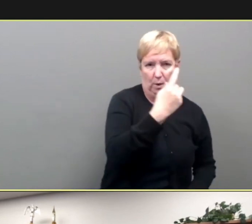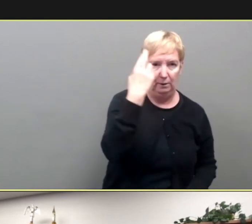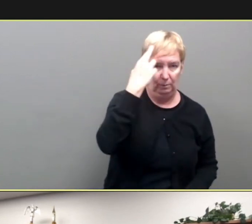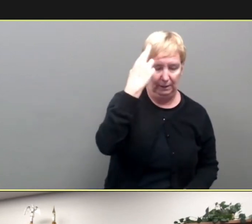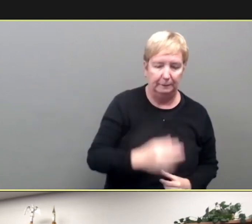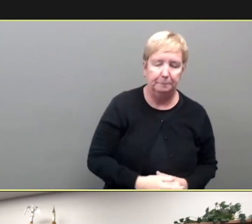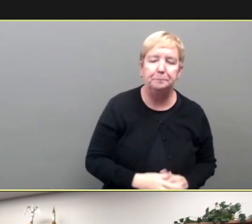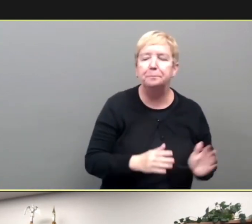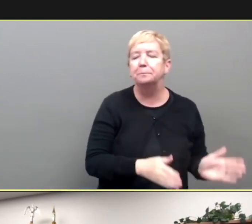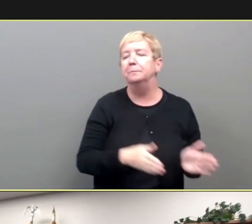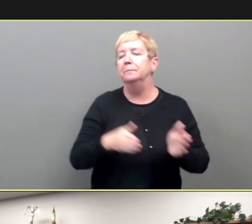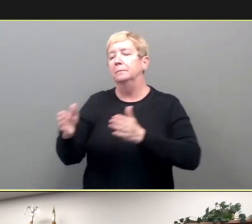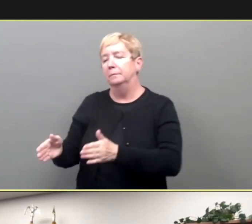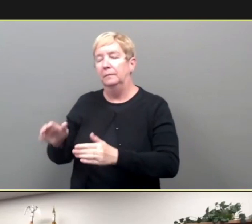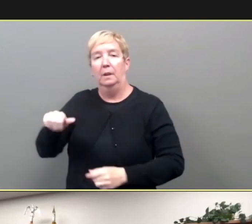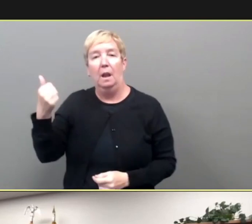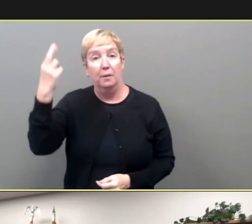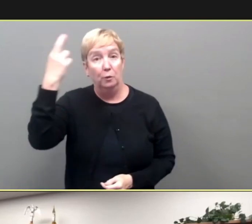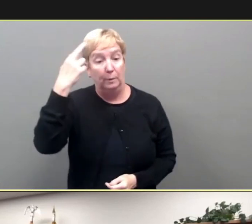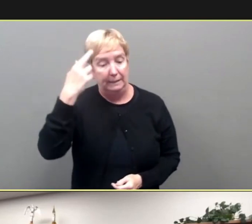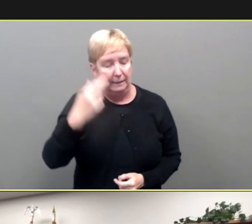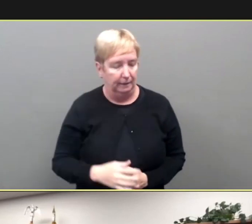that because the